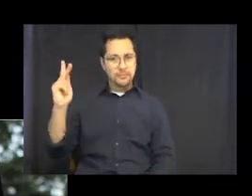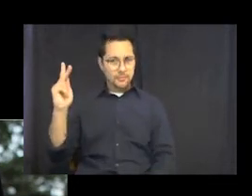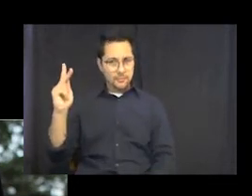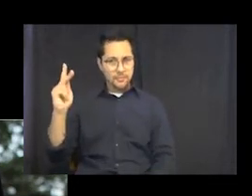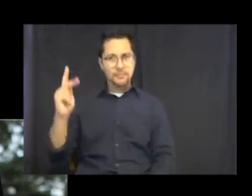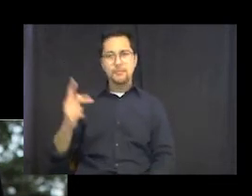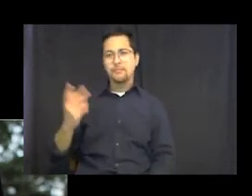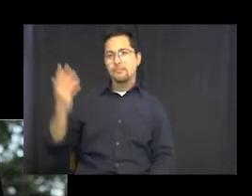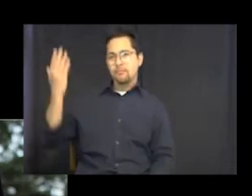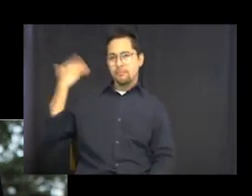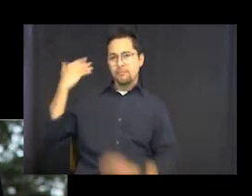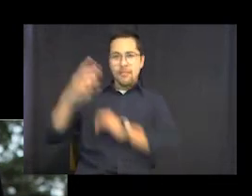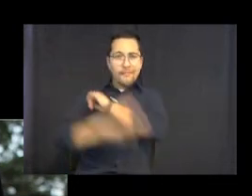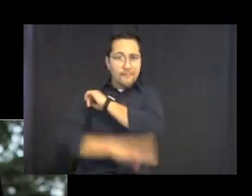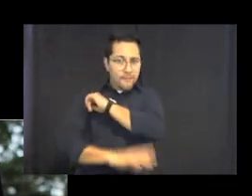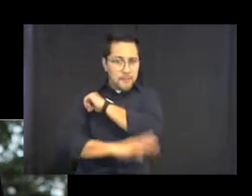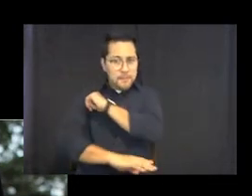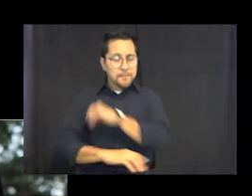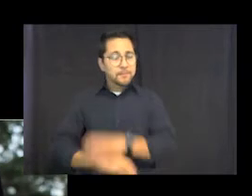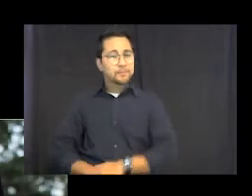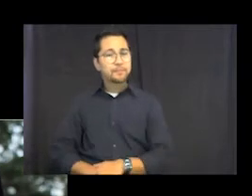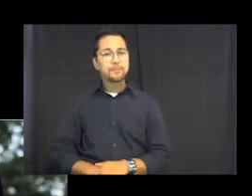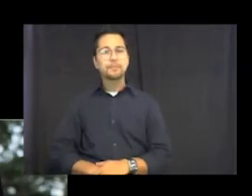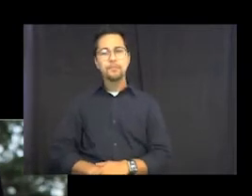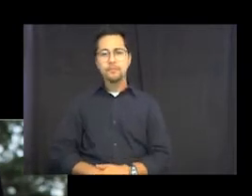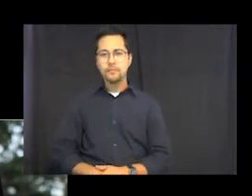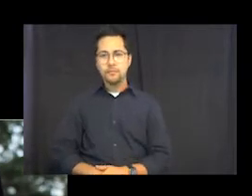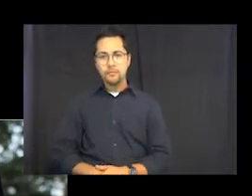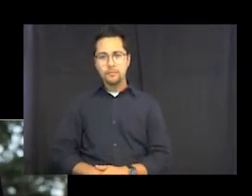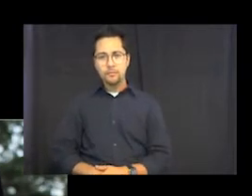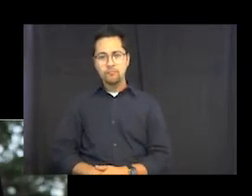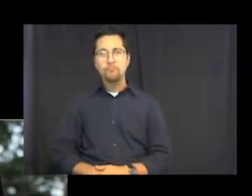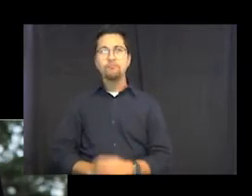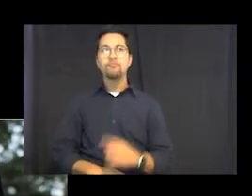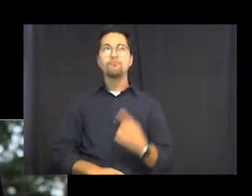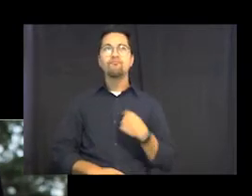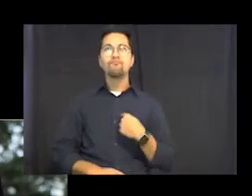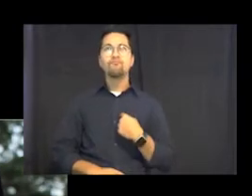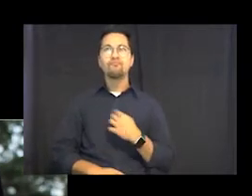PTK last fall. I